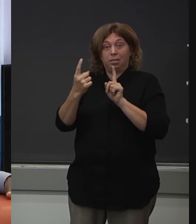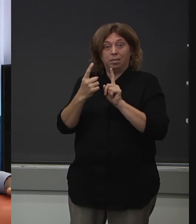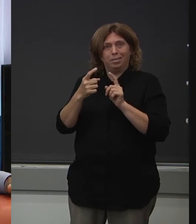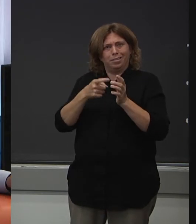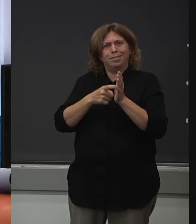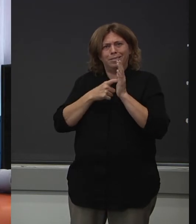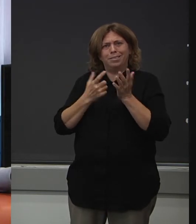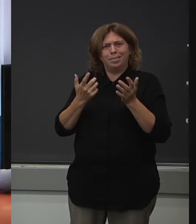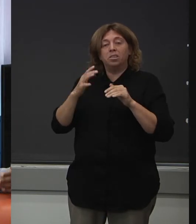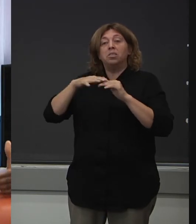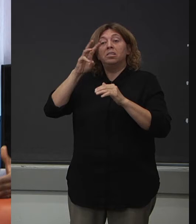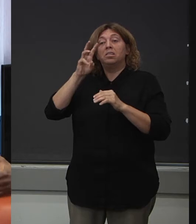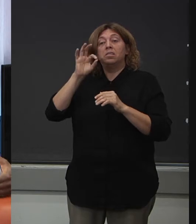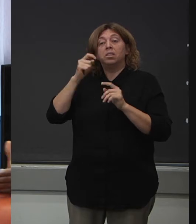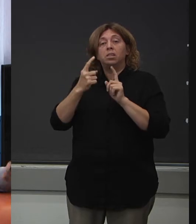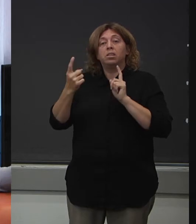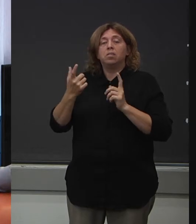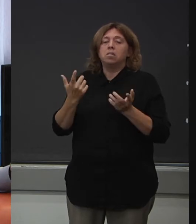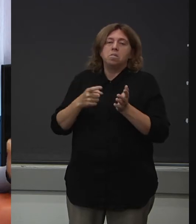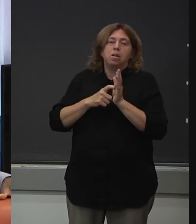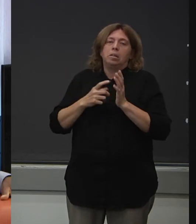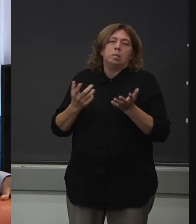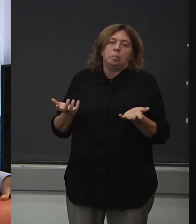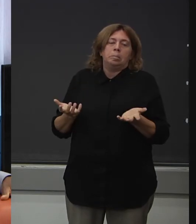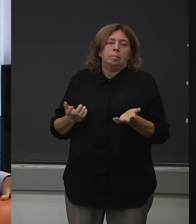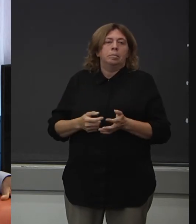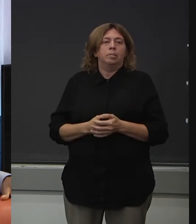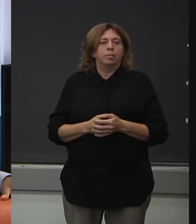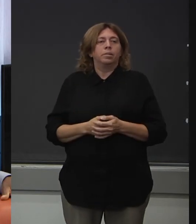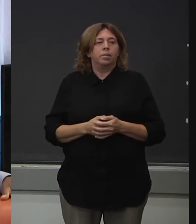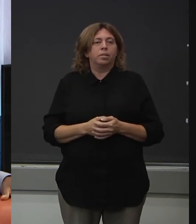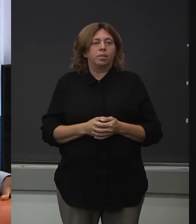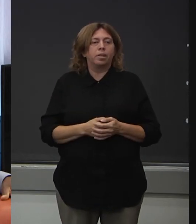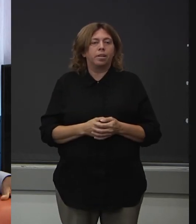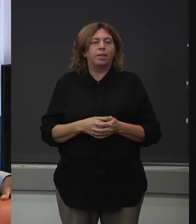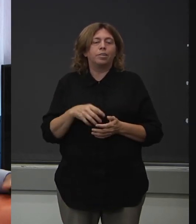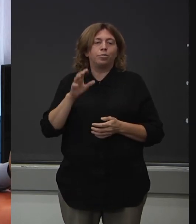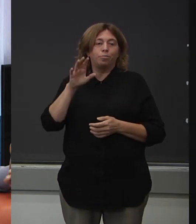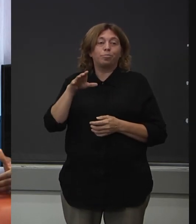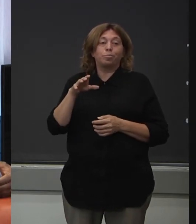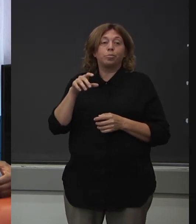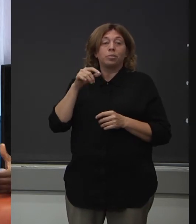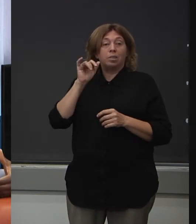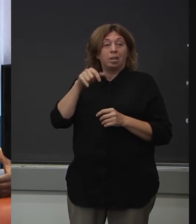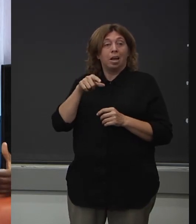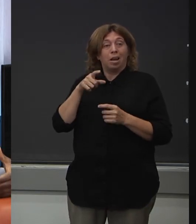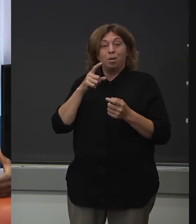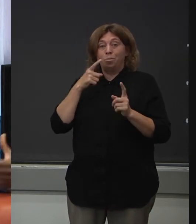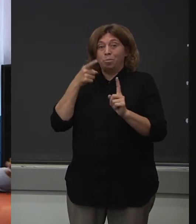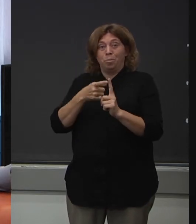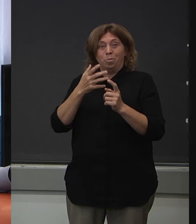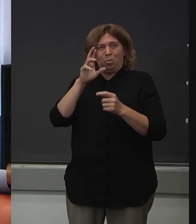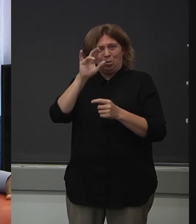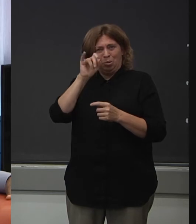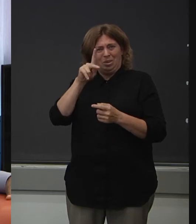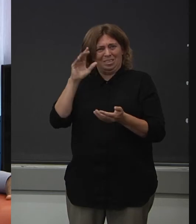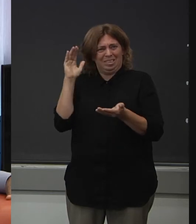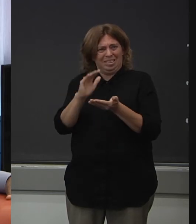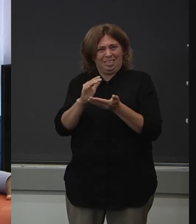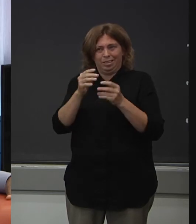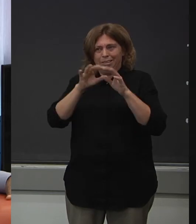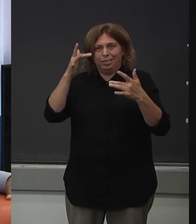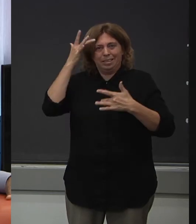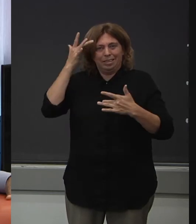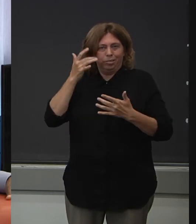So again, it's about reducing the risk of getting the disease, getting the disease or transmitting the